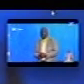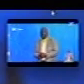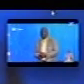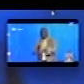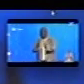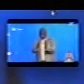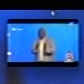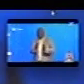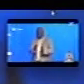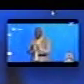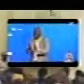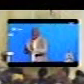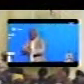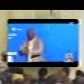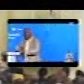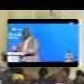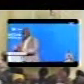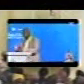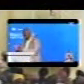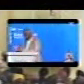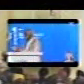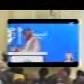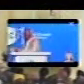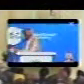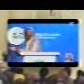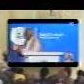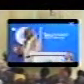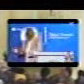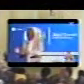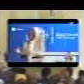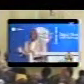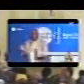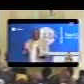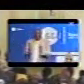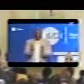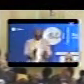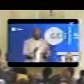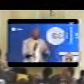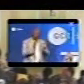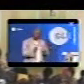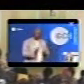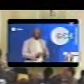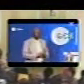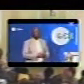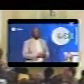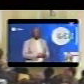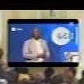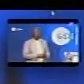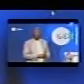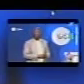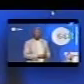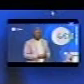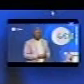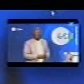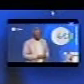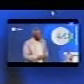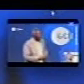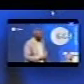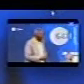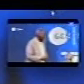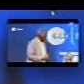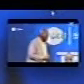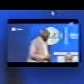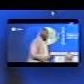hypertension, and if she hears what I'm doing with this other lady, hypertension will shoot up and she might die,